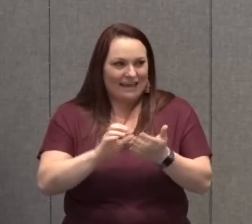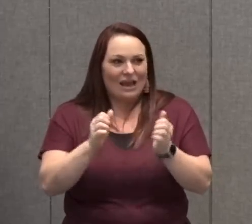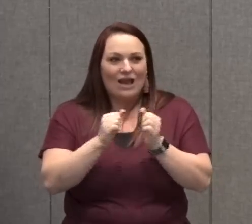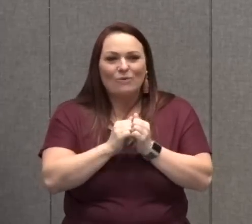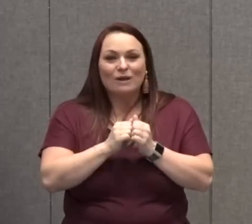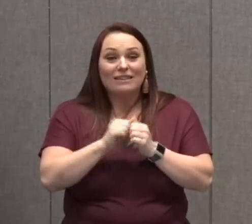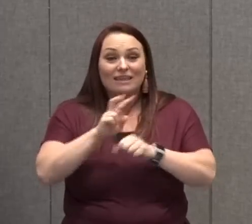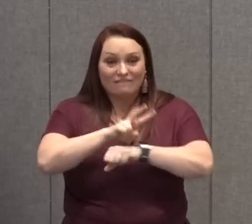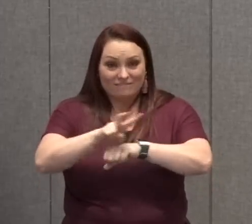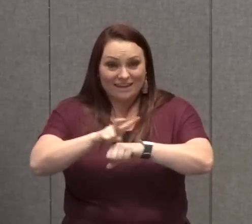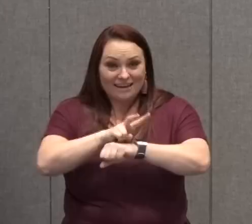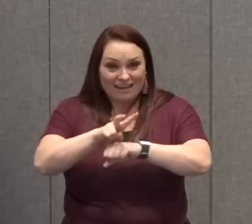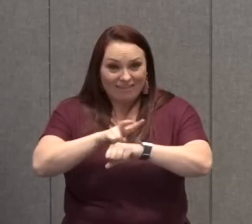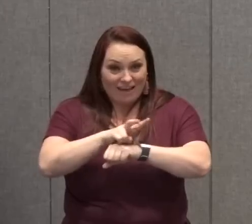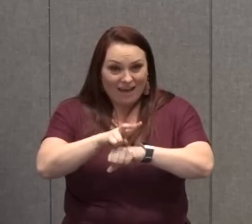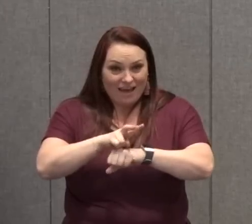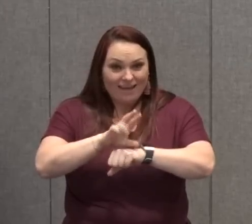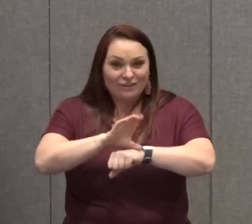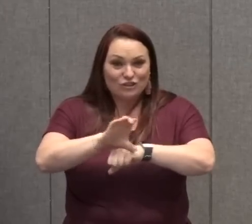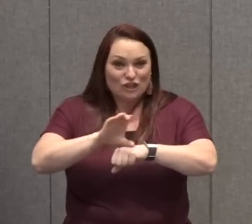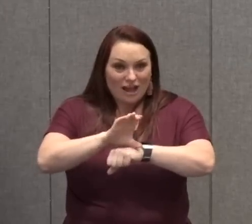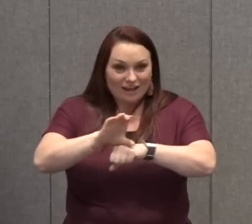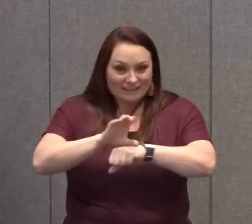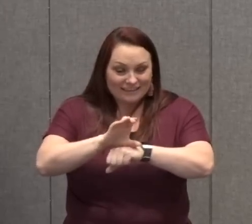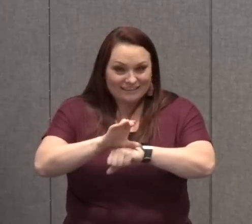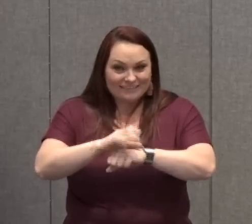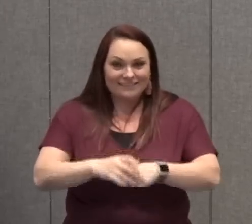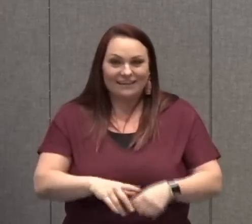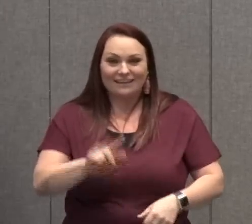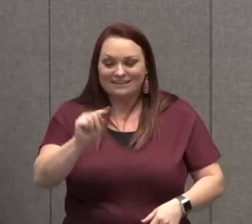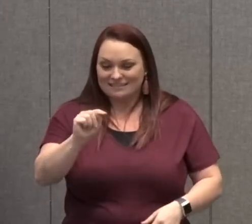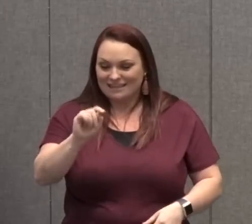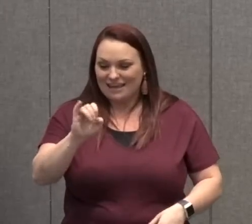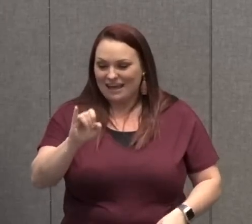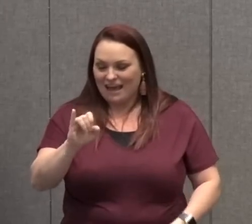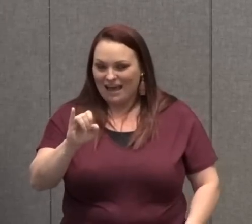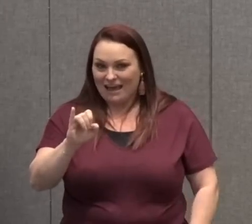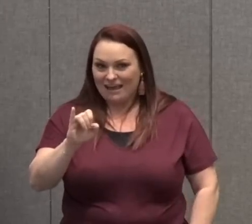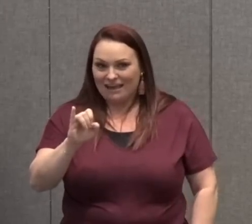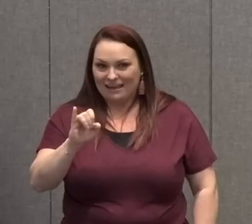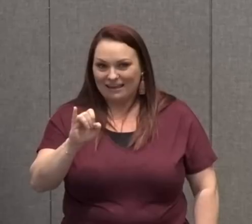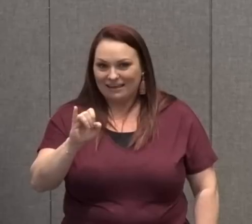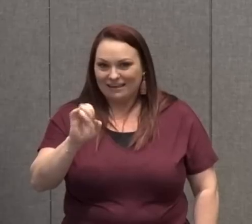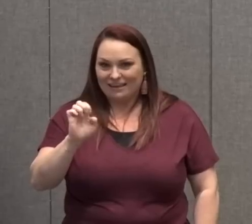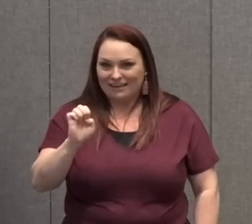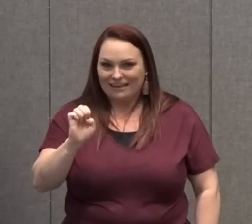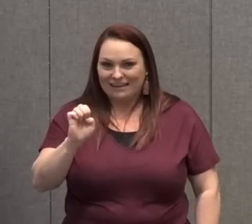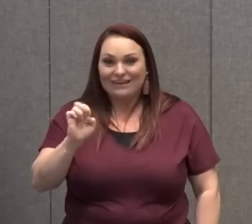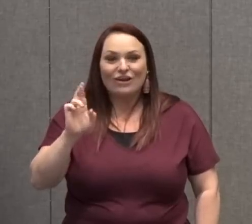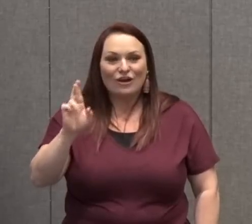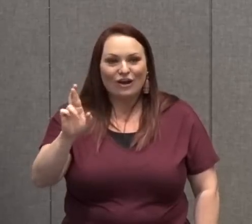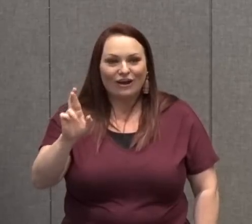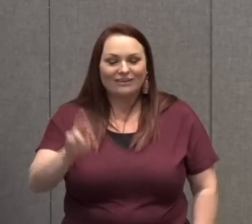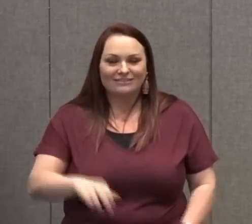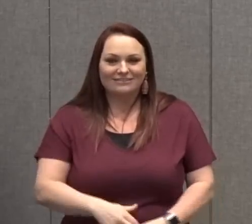vanilla chocolate chocolate ooh yum t-i-e-r